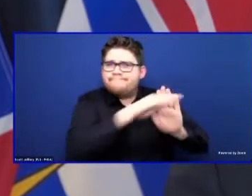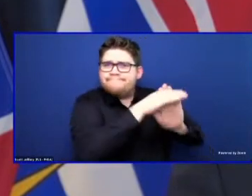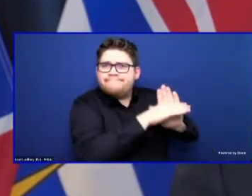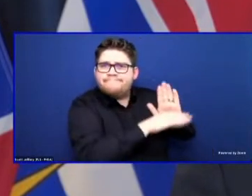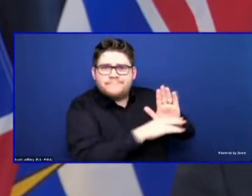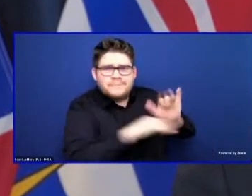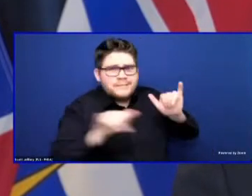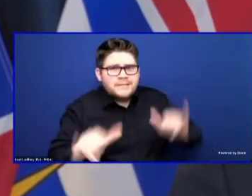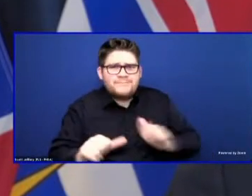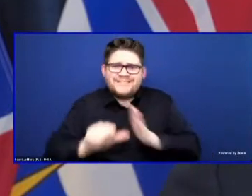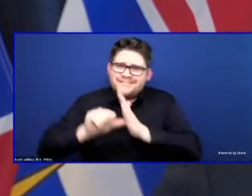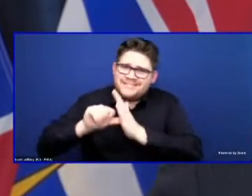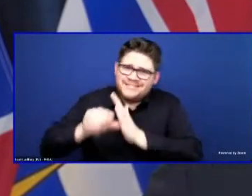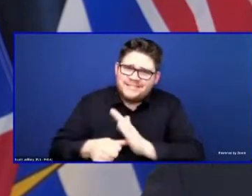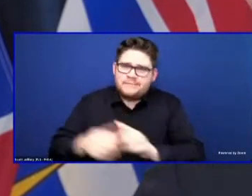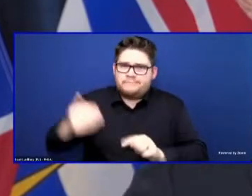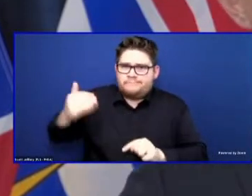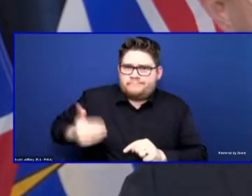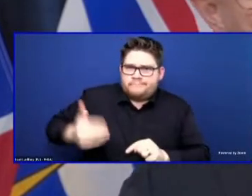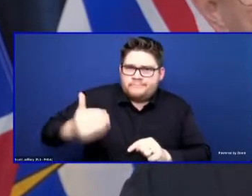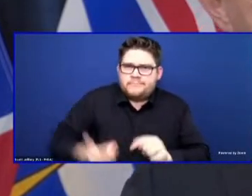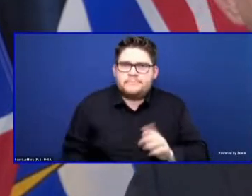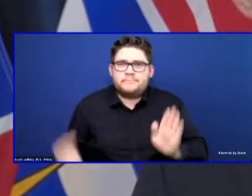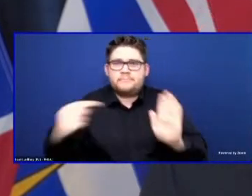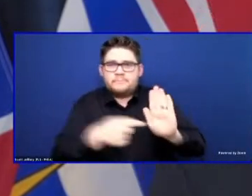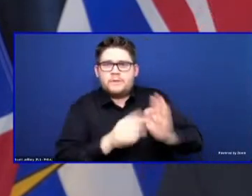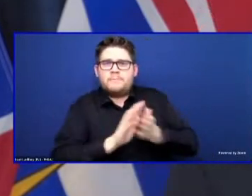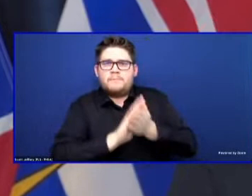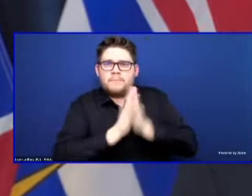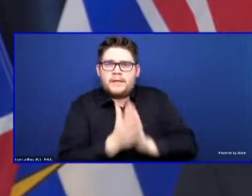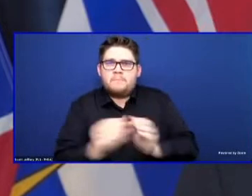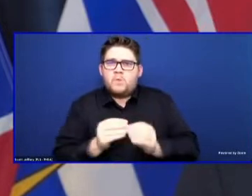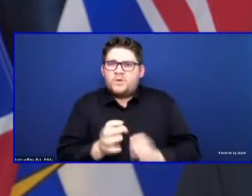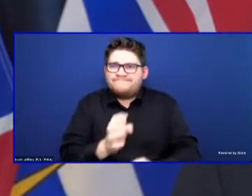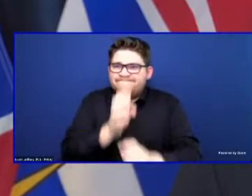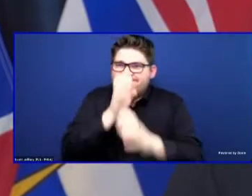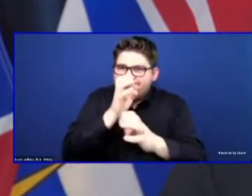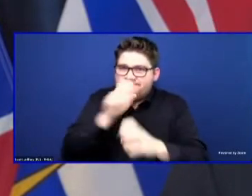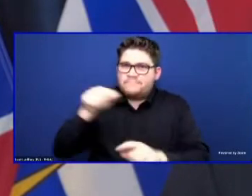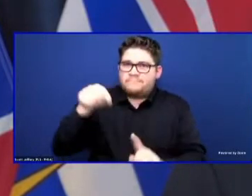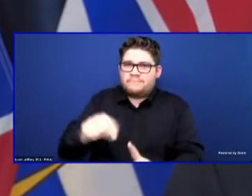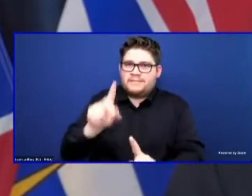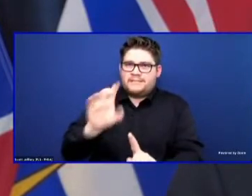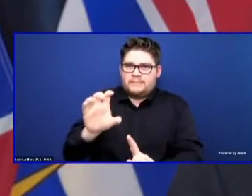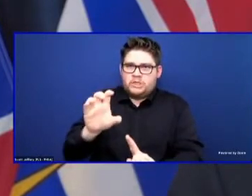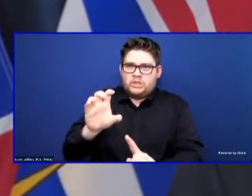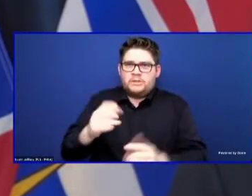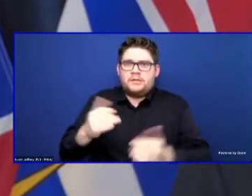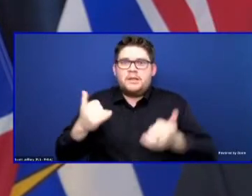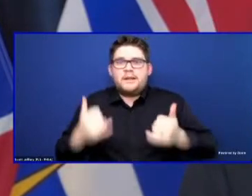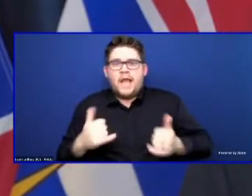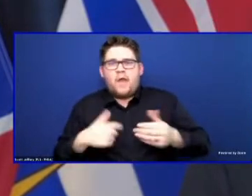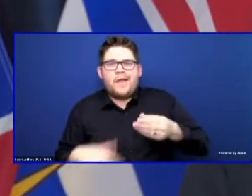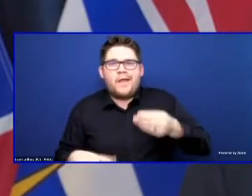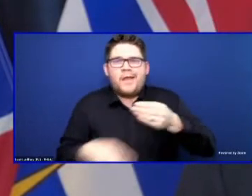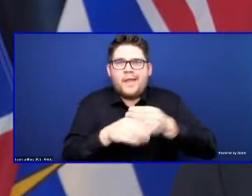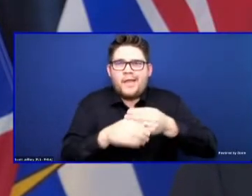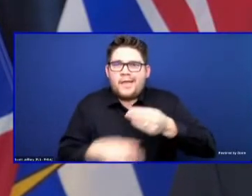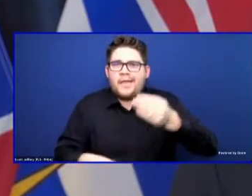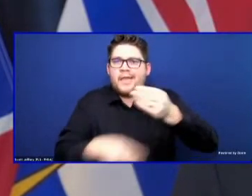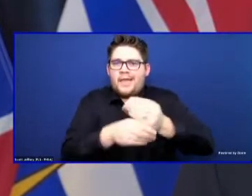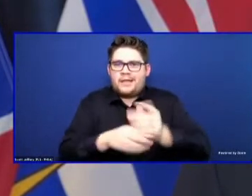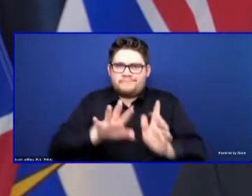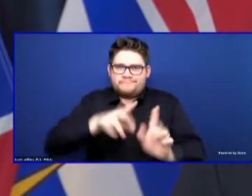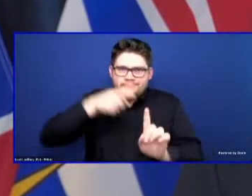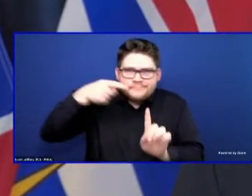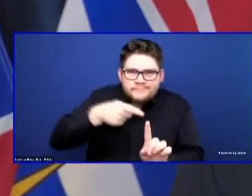tougher in December, and now have had additional measures targeting especially indoor social gathering